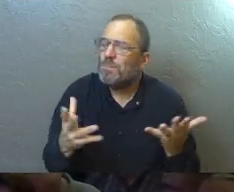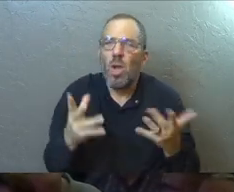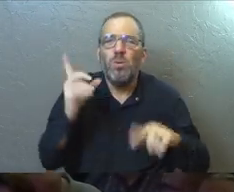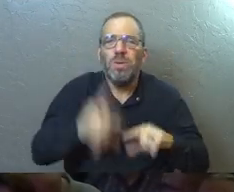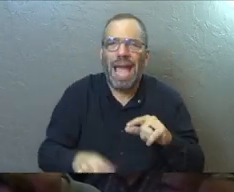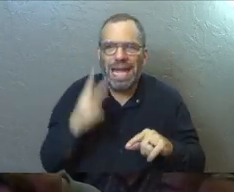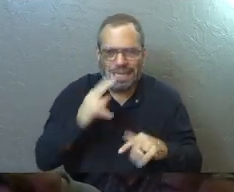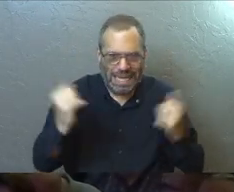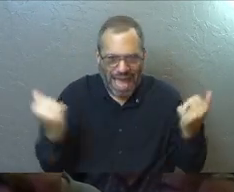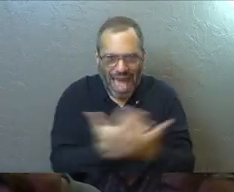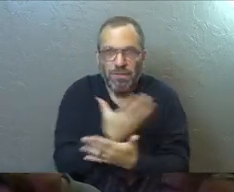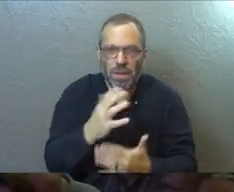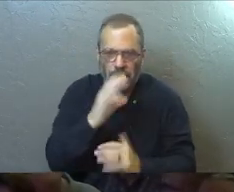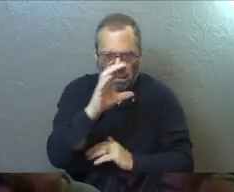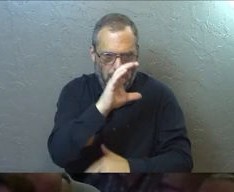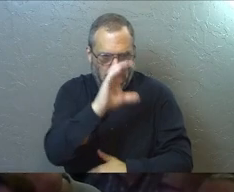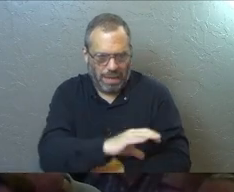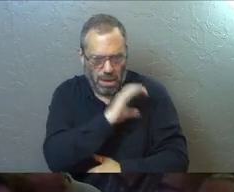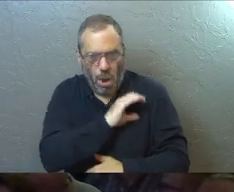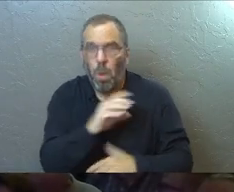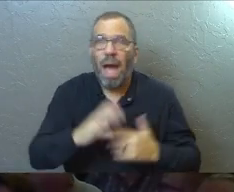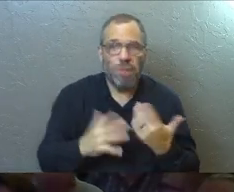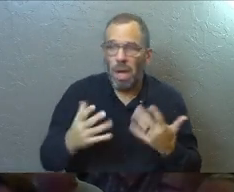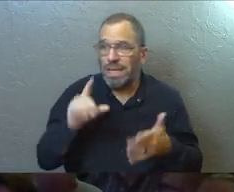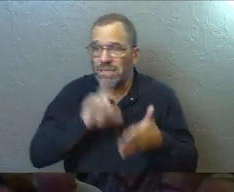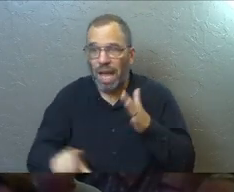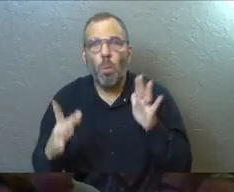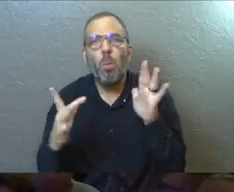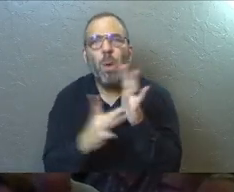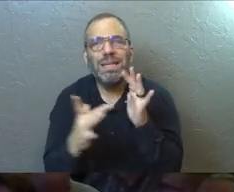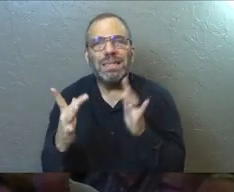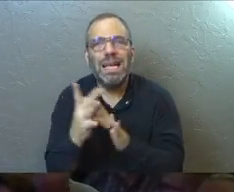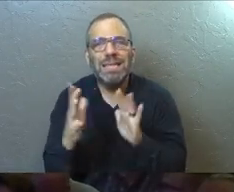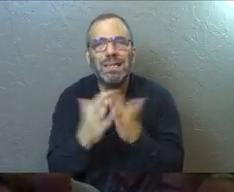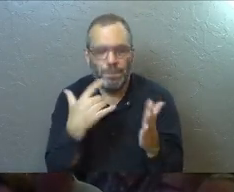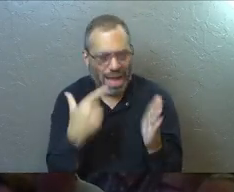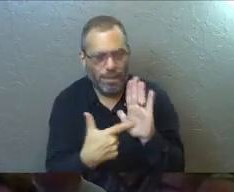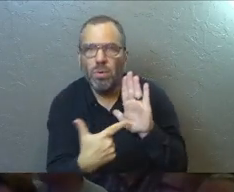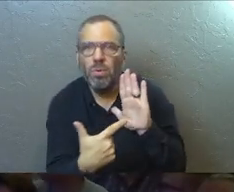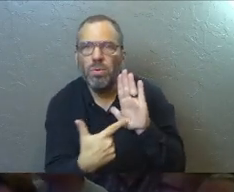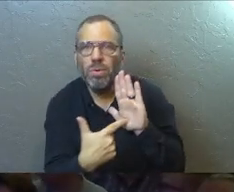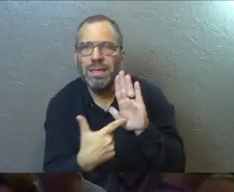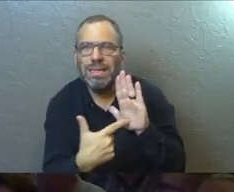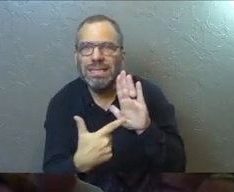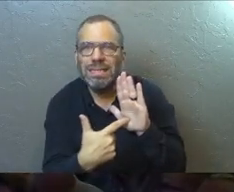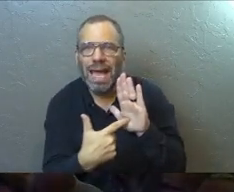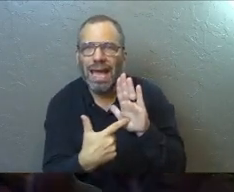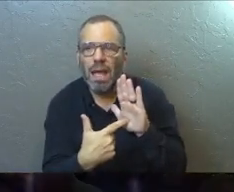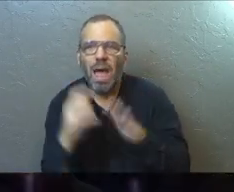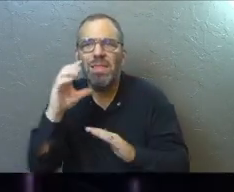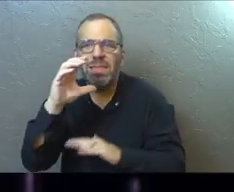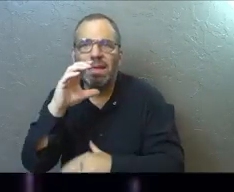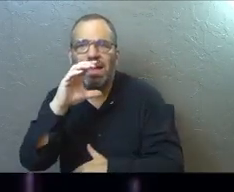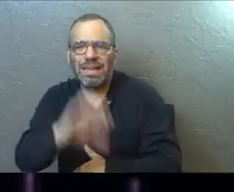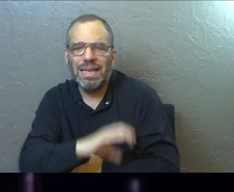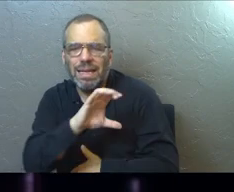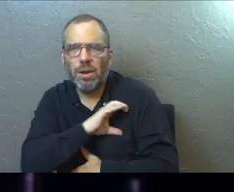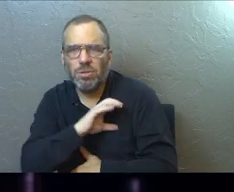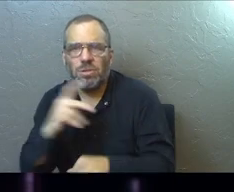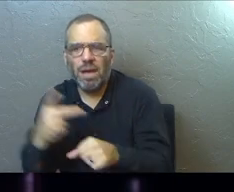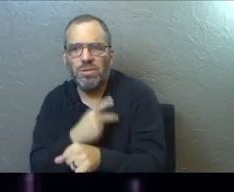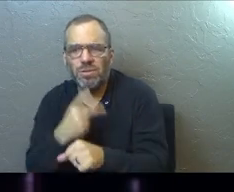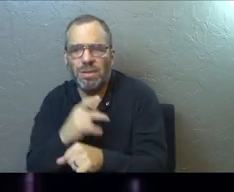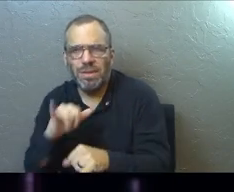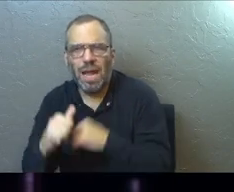just look at every single characteristics. What we got to do is we got to look at what the Bible says the key characteristics of a sheep are that are like